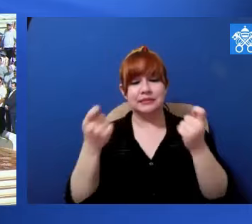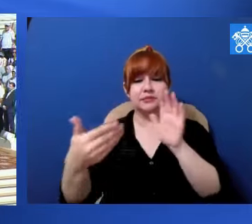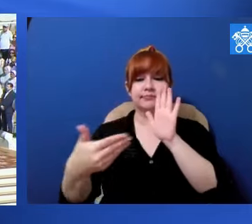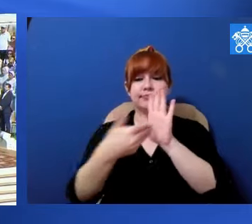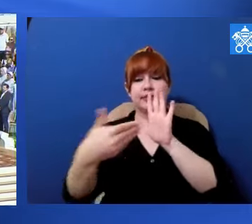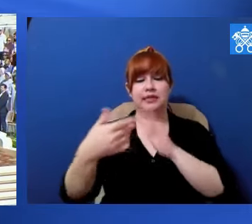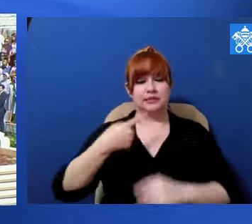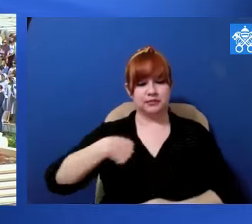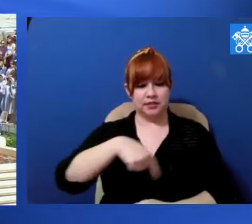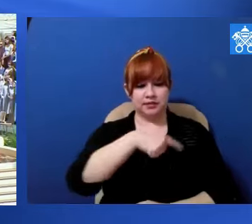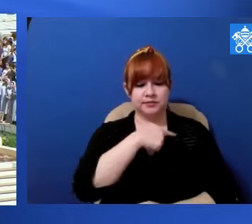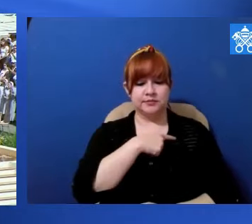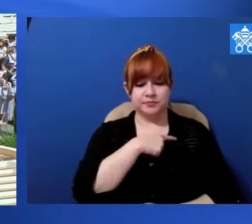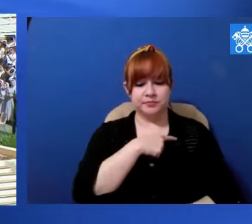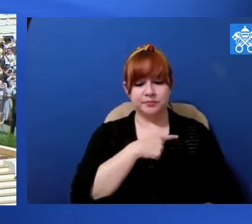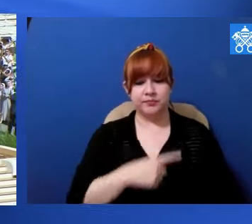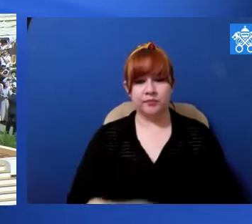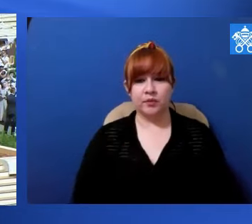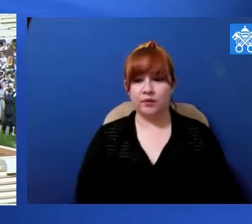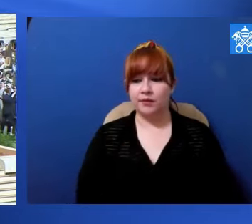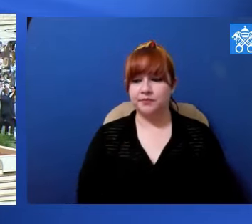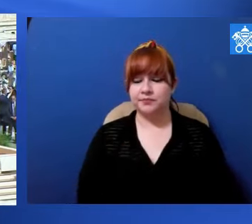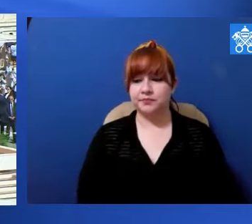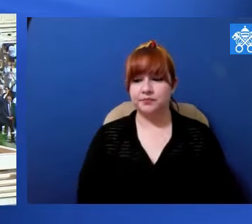sicut et nos dimittimus